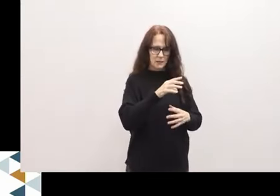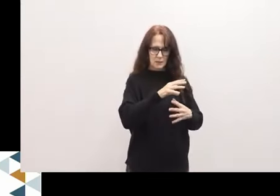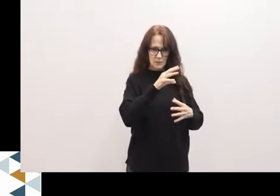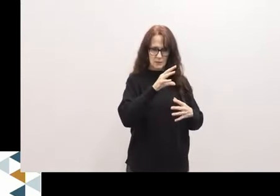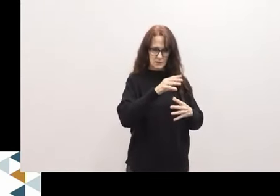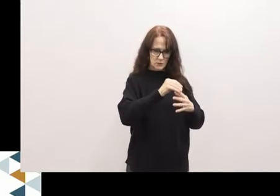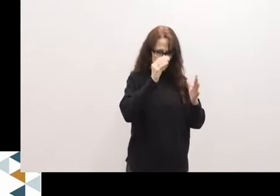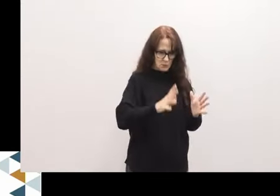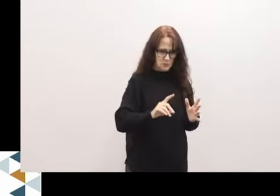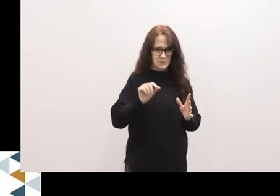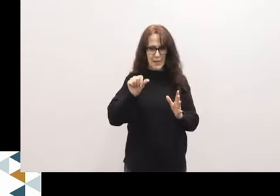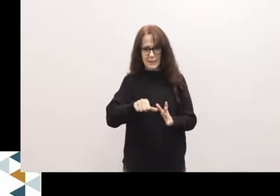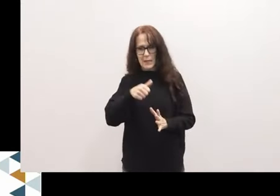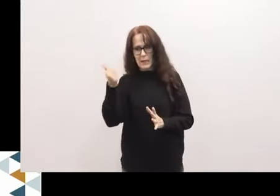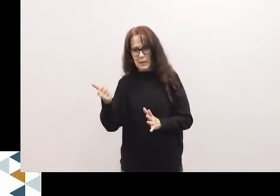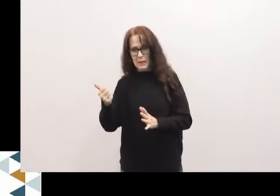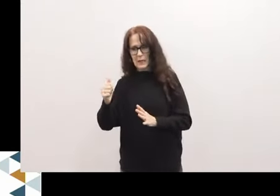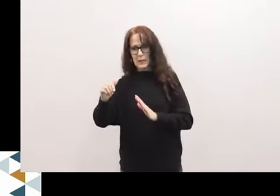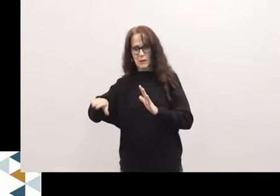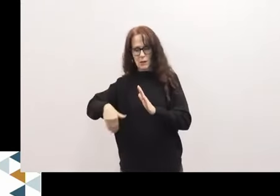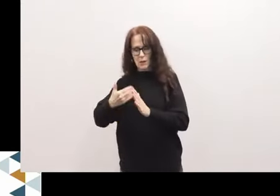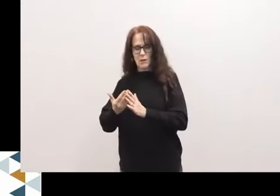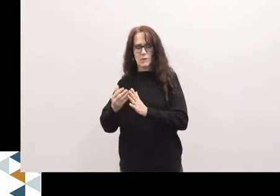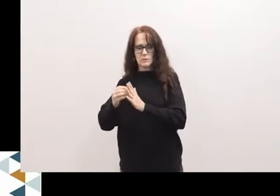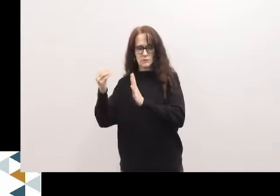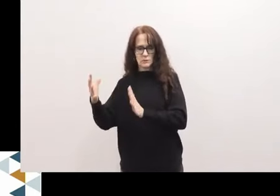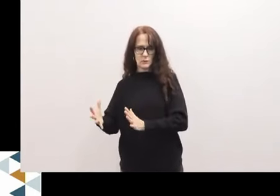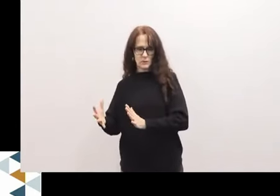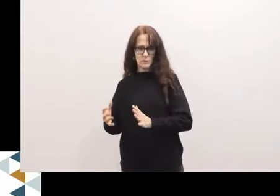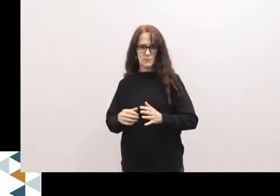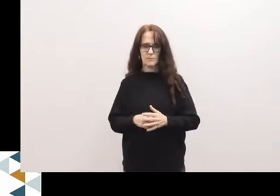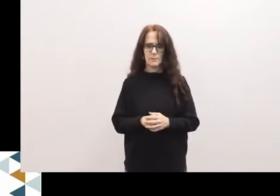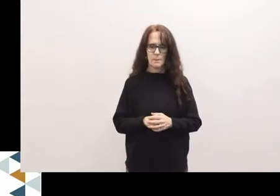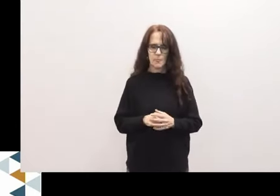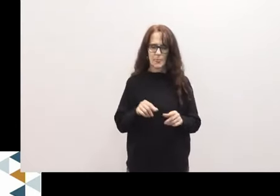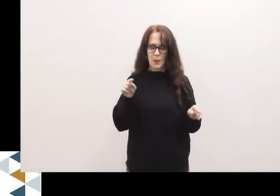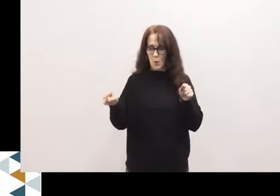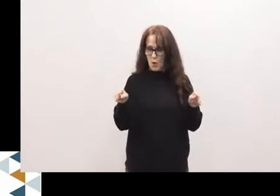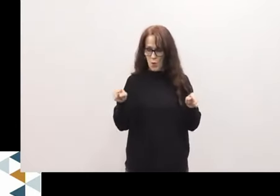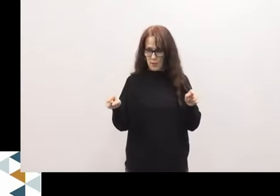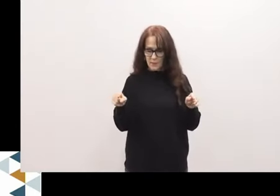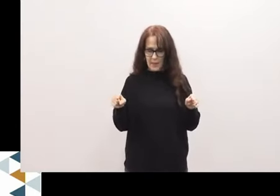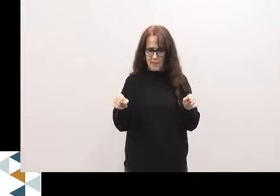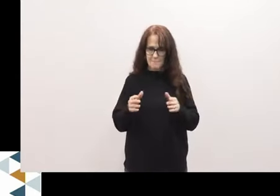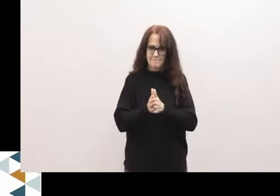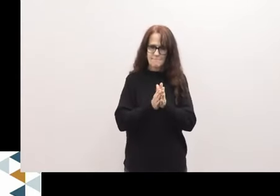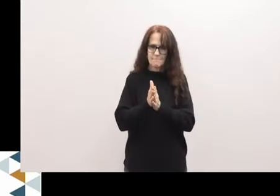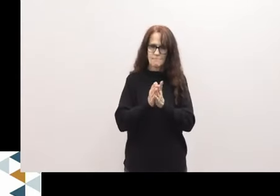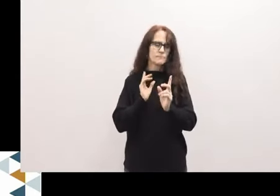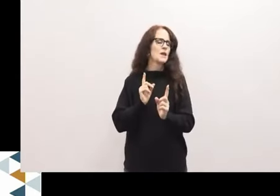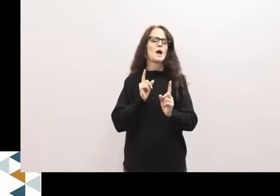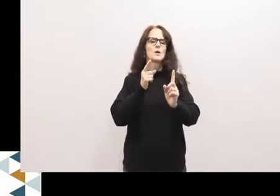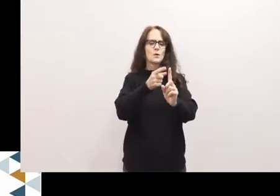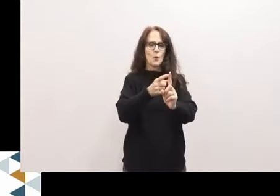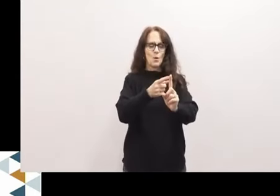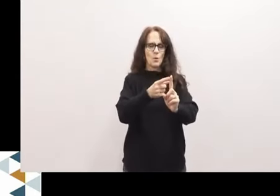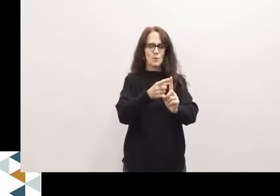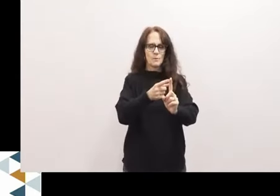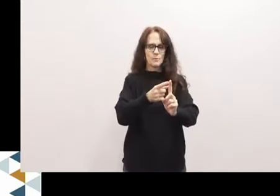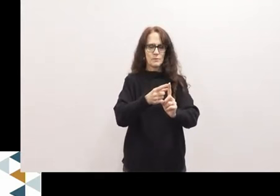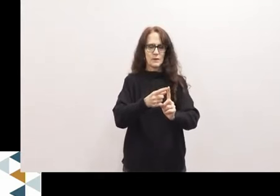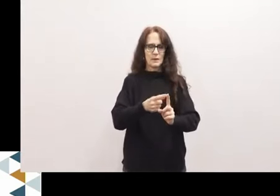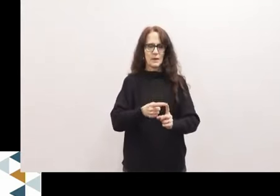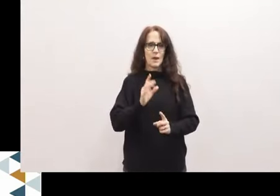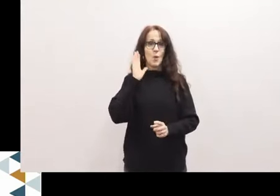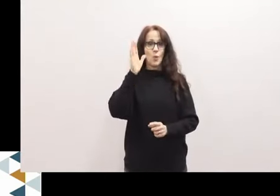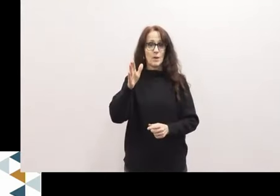So they're current fifth graders, but when we are going to look at that ambitious goal, they're going to be our ninth